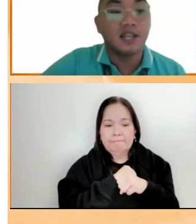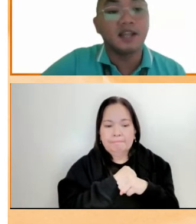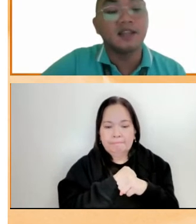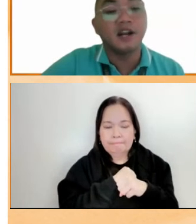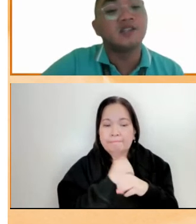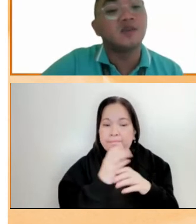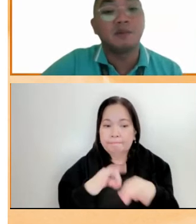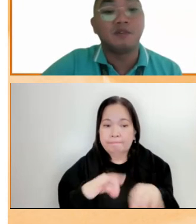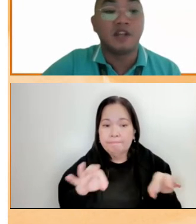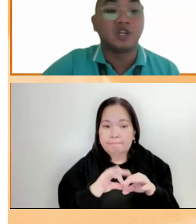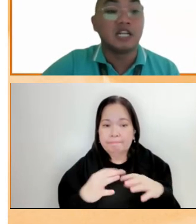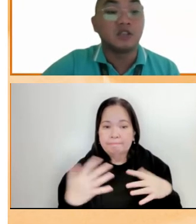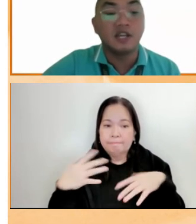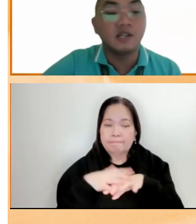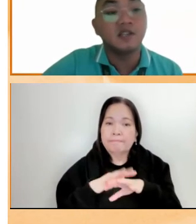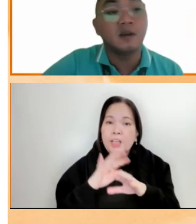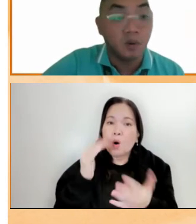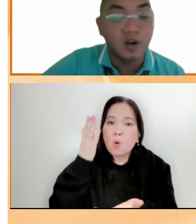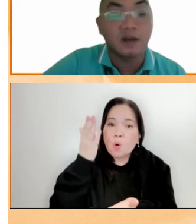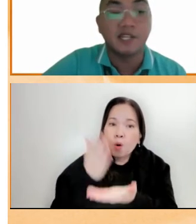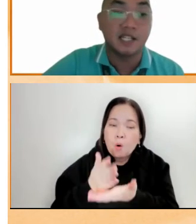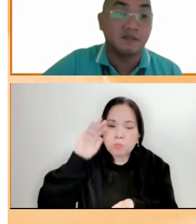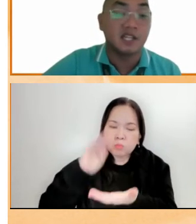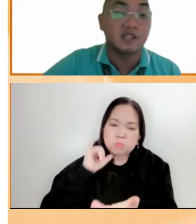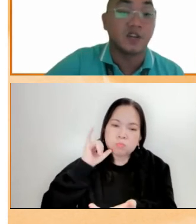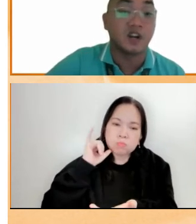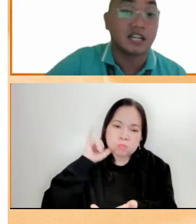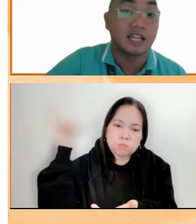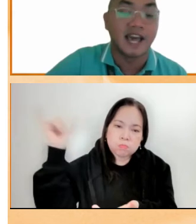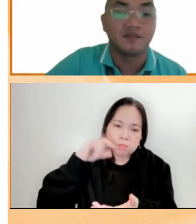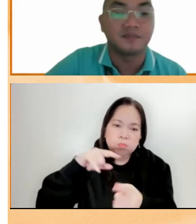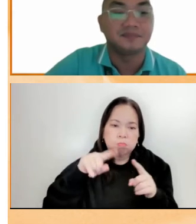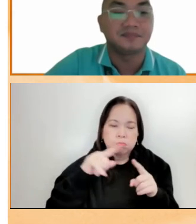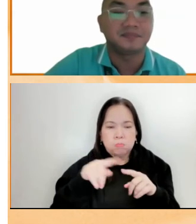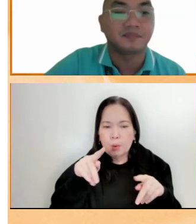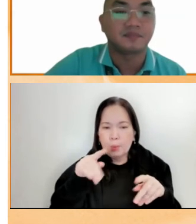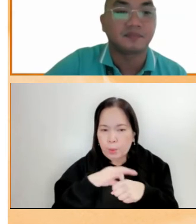important, integrate suicide prevention into the existing programs and activities that we currently have.